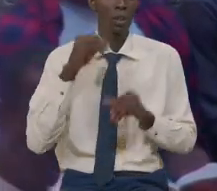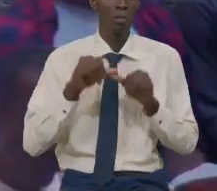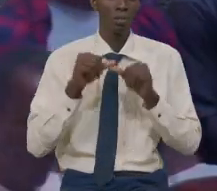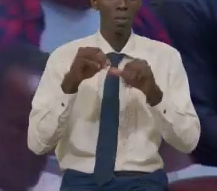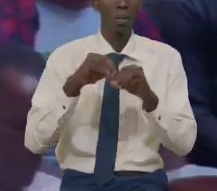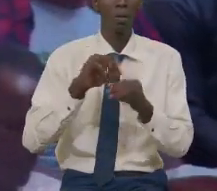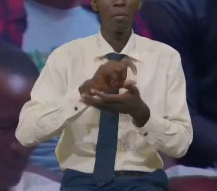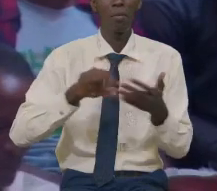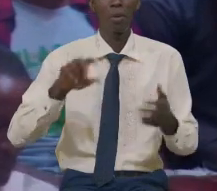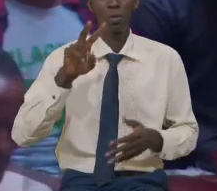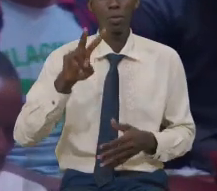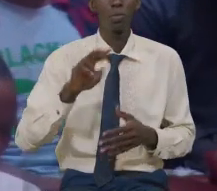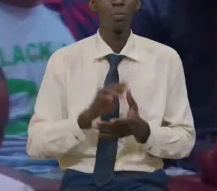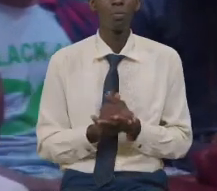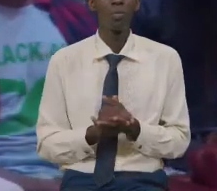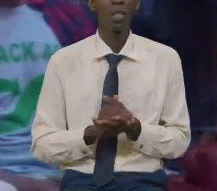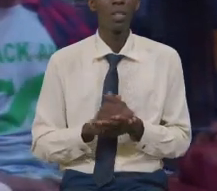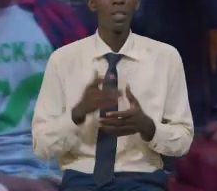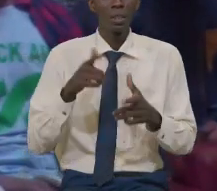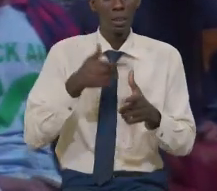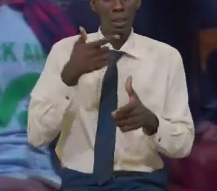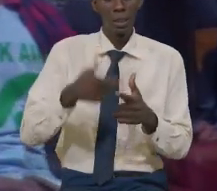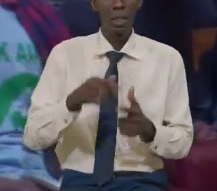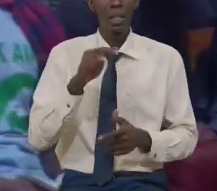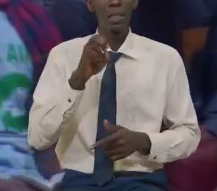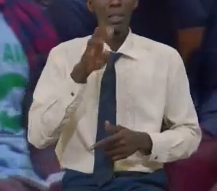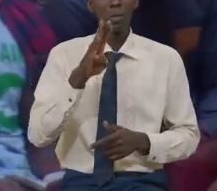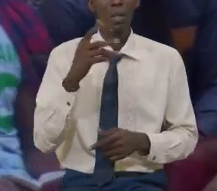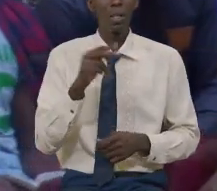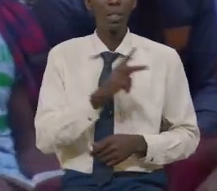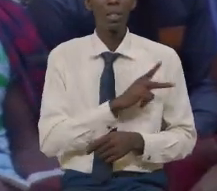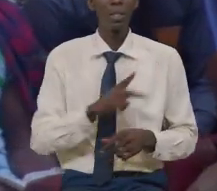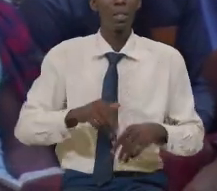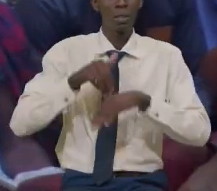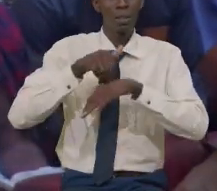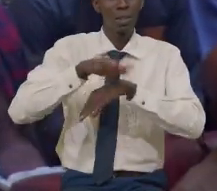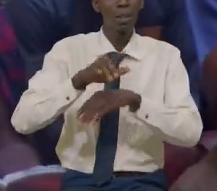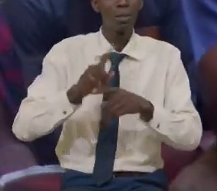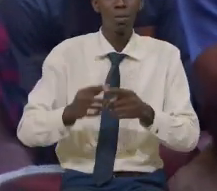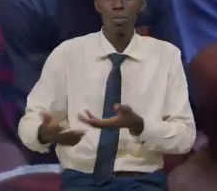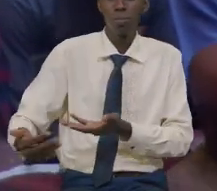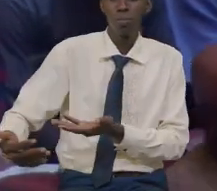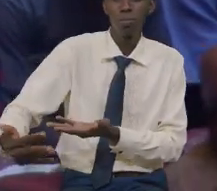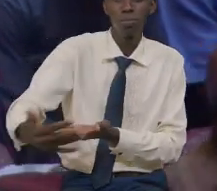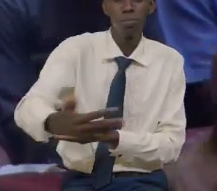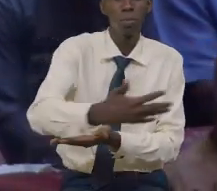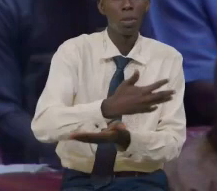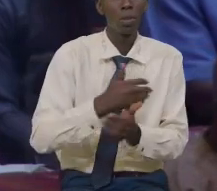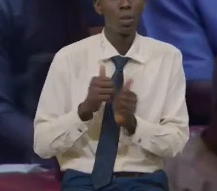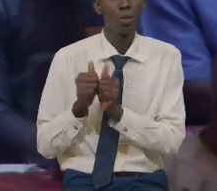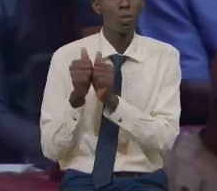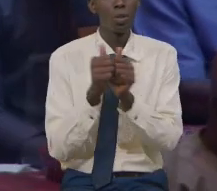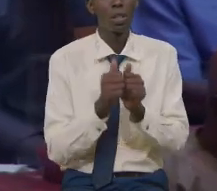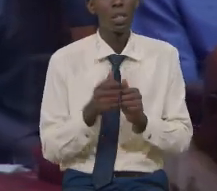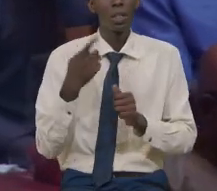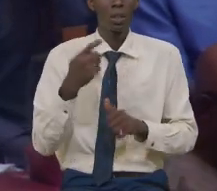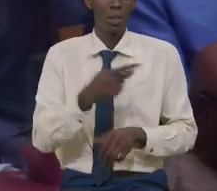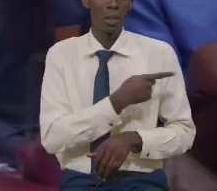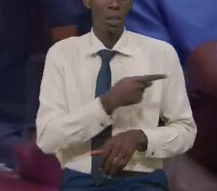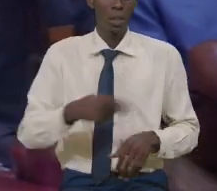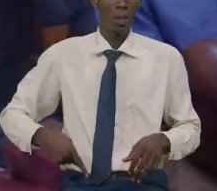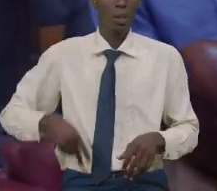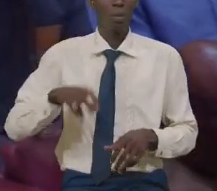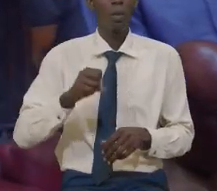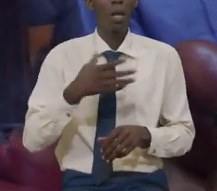it tells us, then Nebuchadnezzar the king sent to gather together the princes and